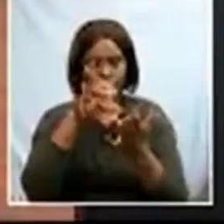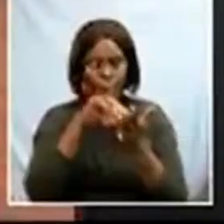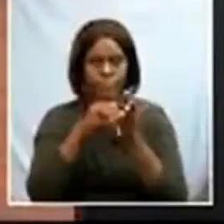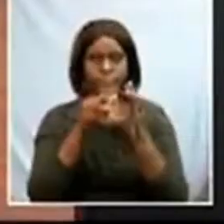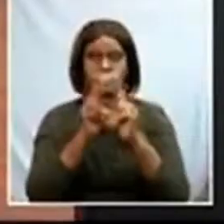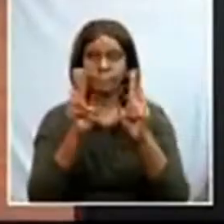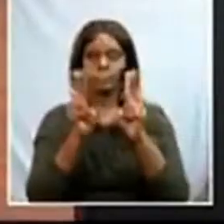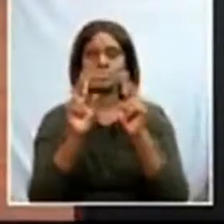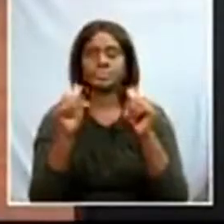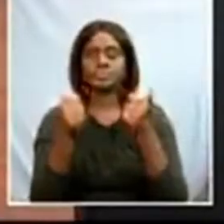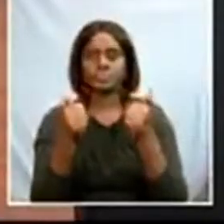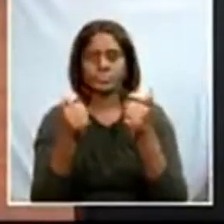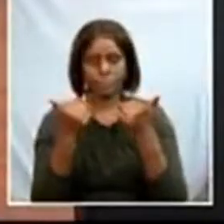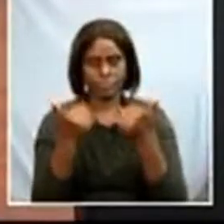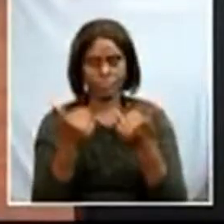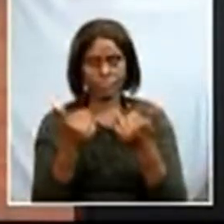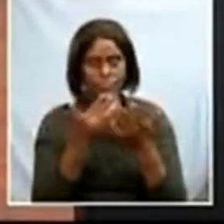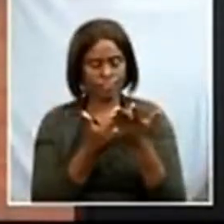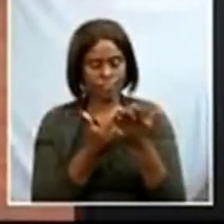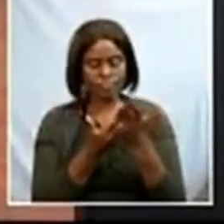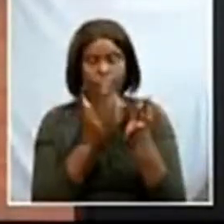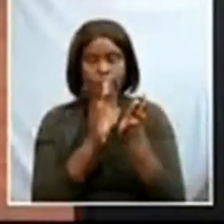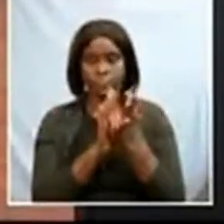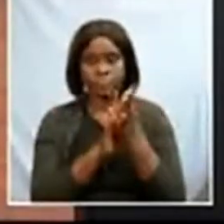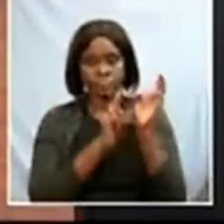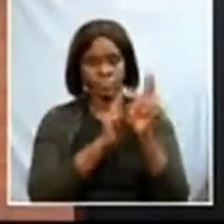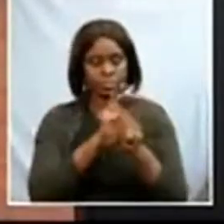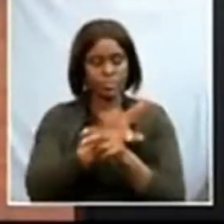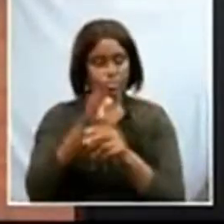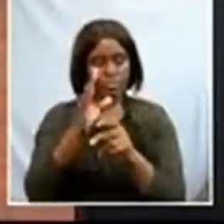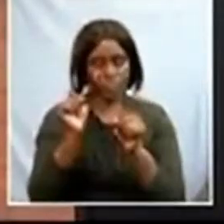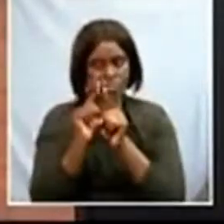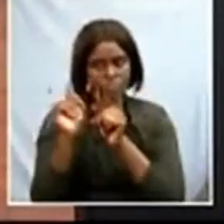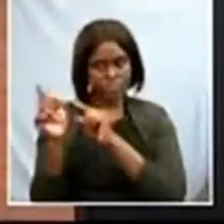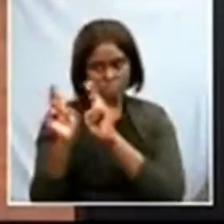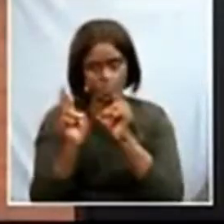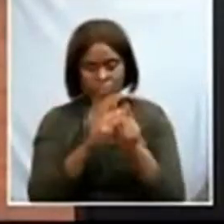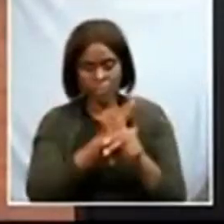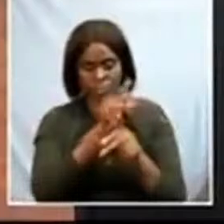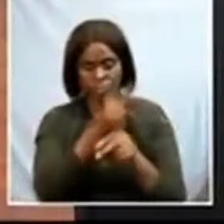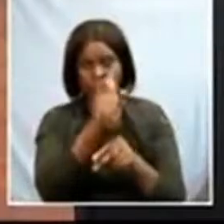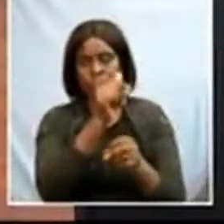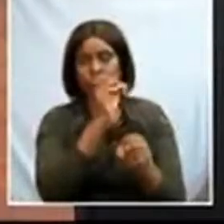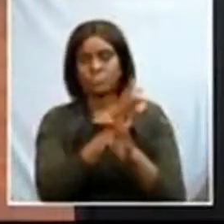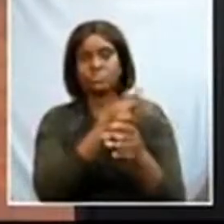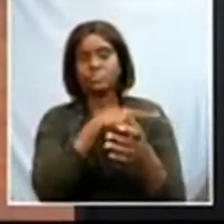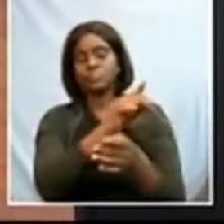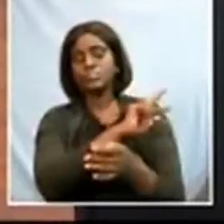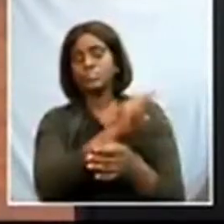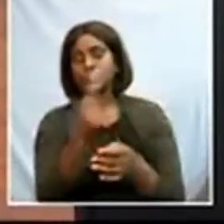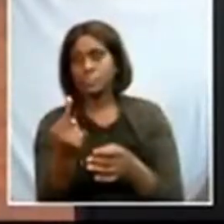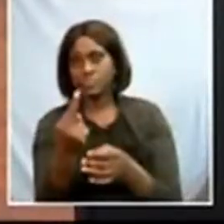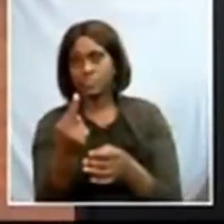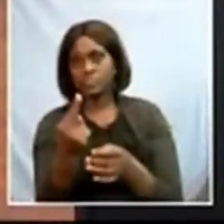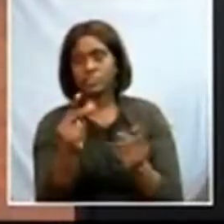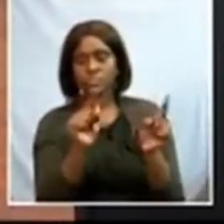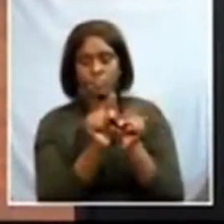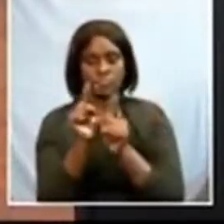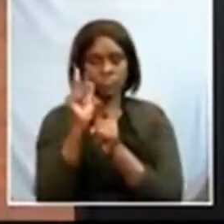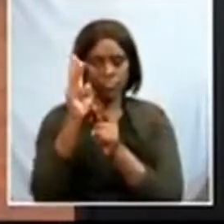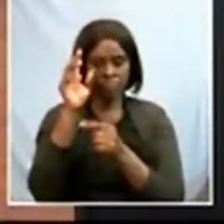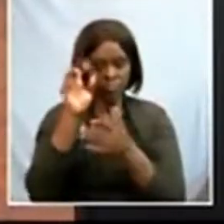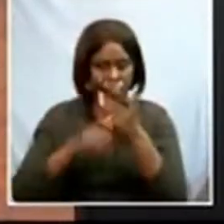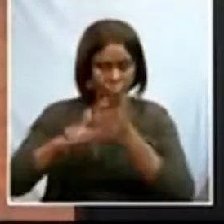well. Now, the school responded, and they also responded that they were ready to refund, and they were also going